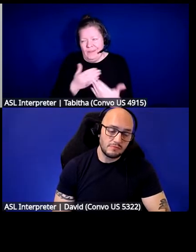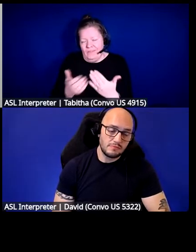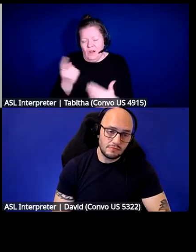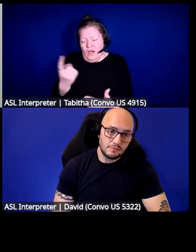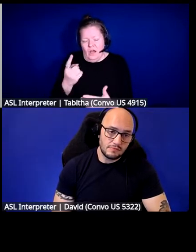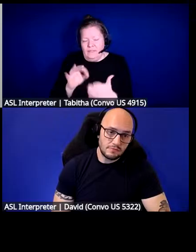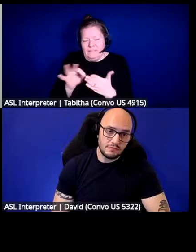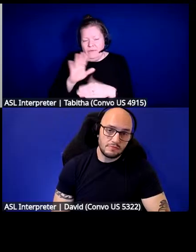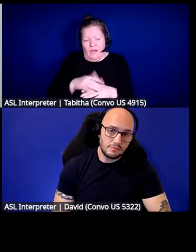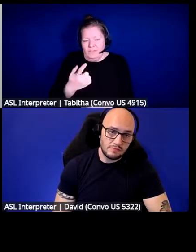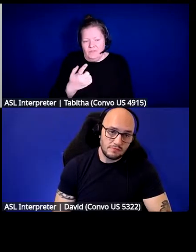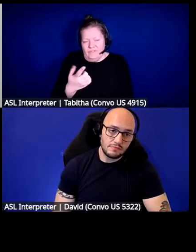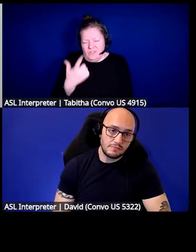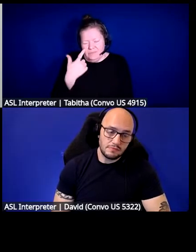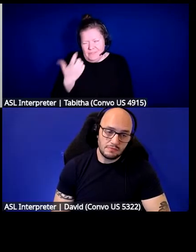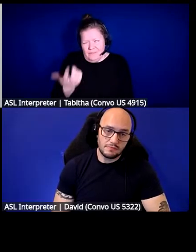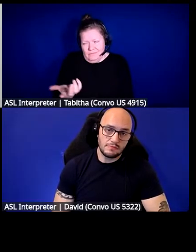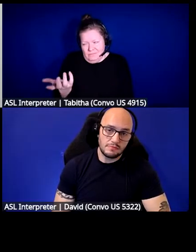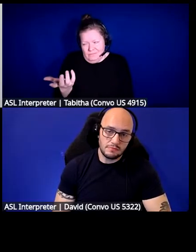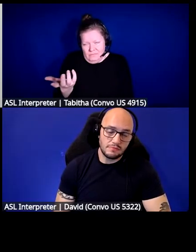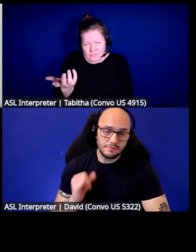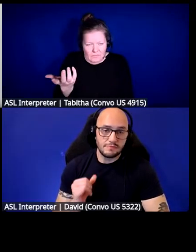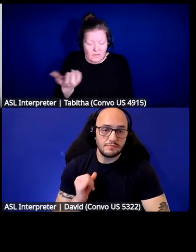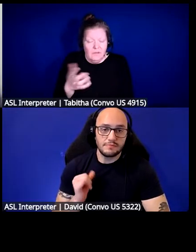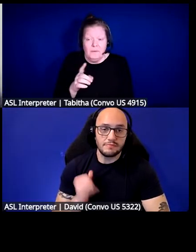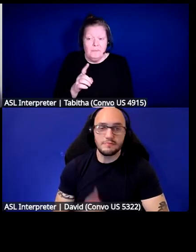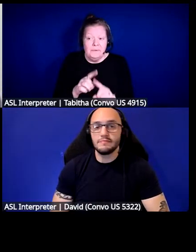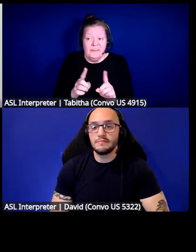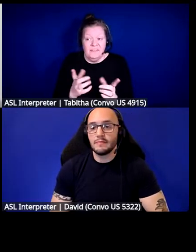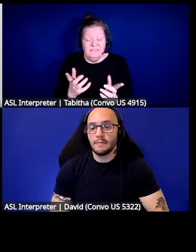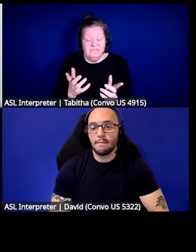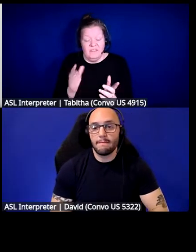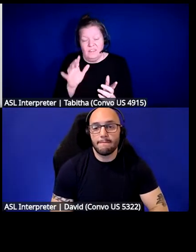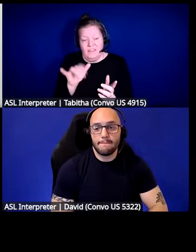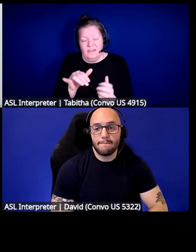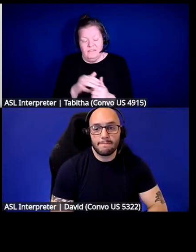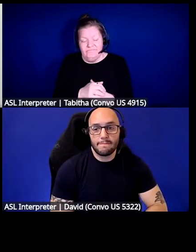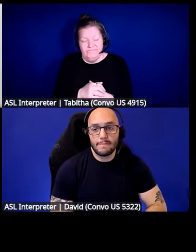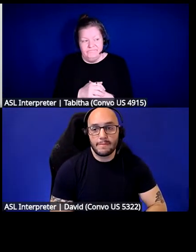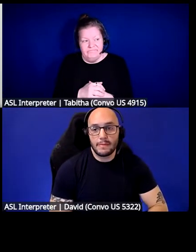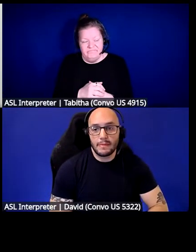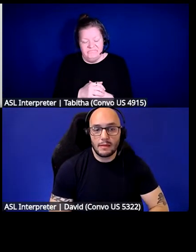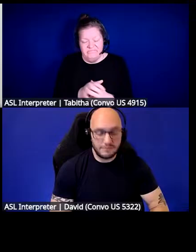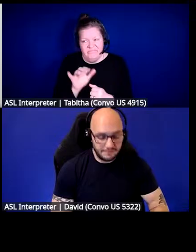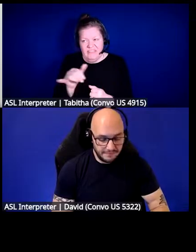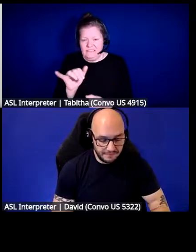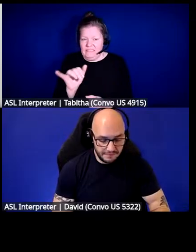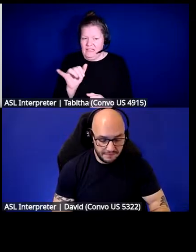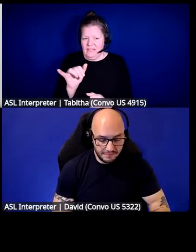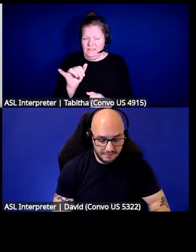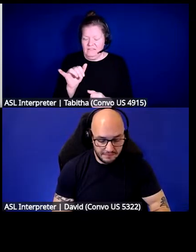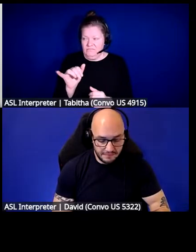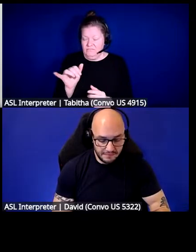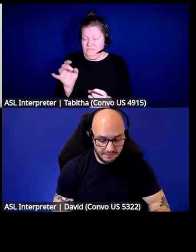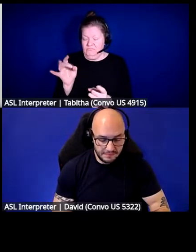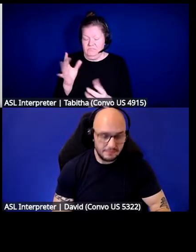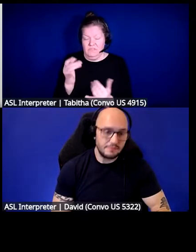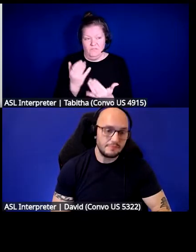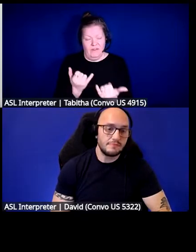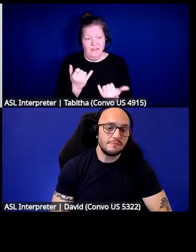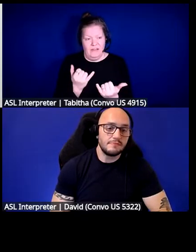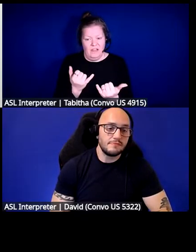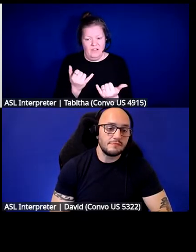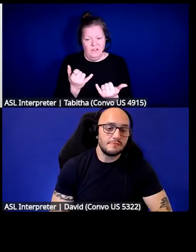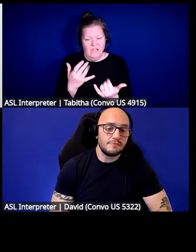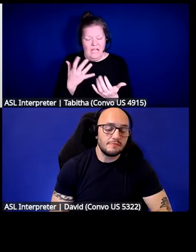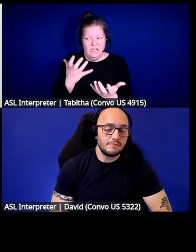counted on the 21st So do I. but that just, that's kind of a pot right now that I'm not wanting to stir.